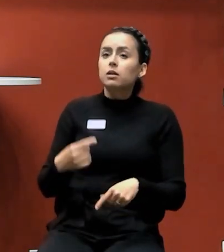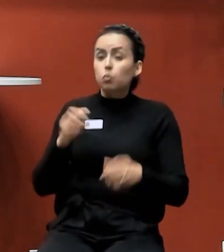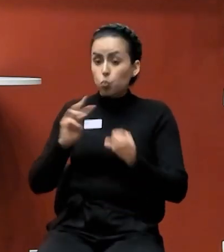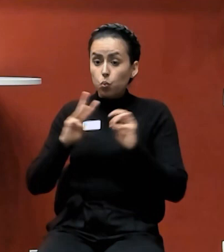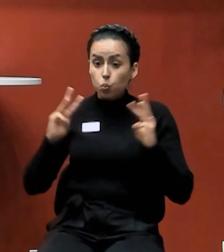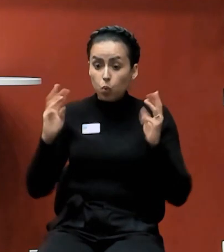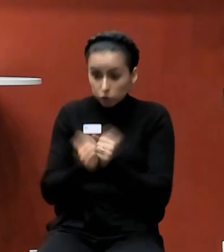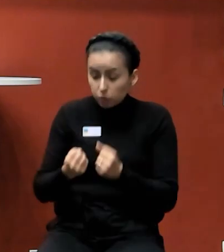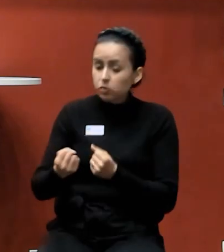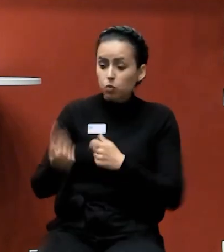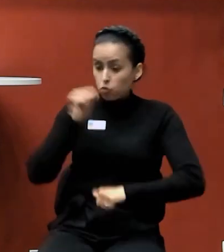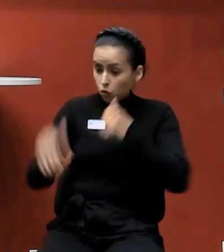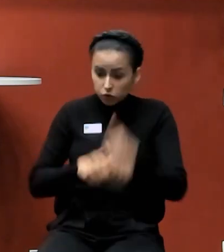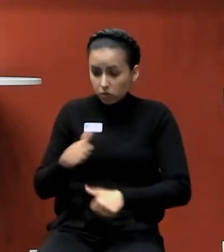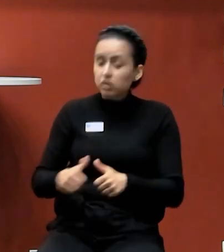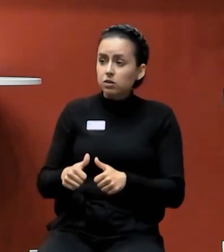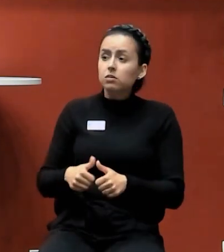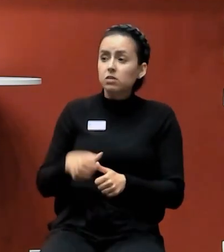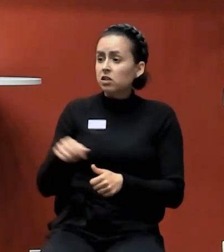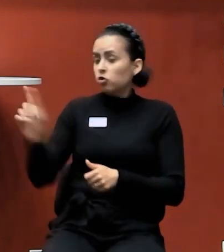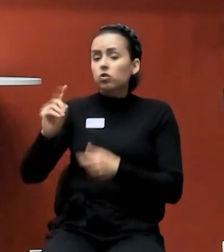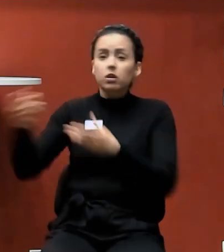workshop, and we meet each other in the workshop.